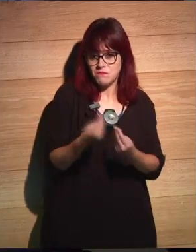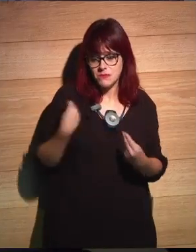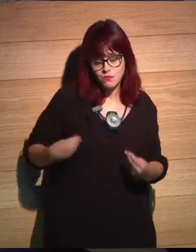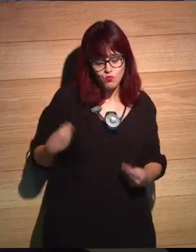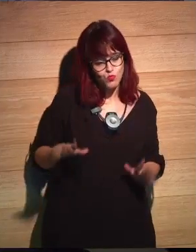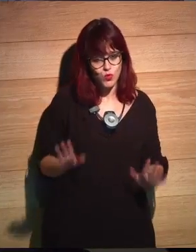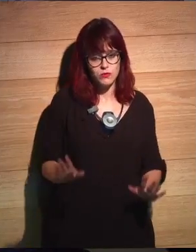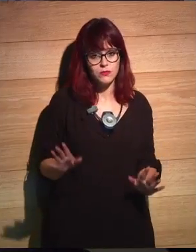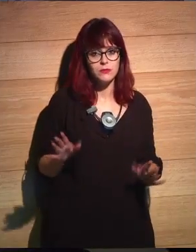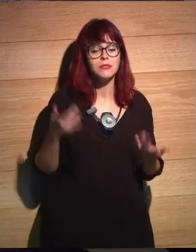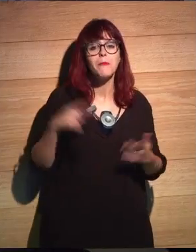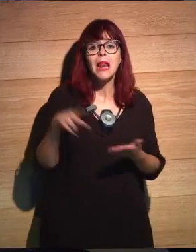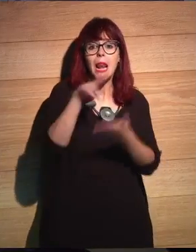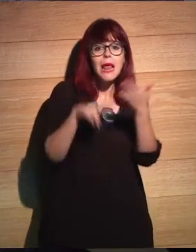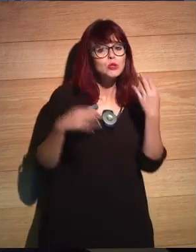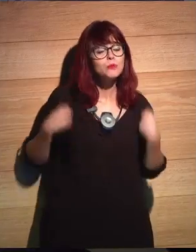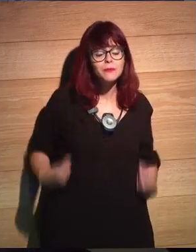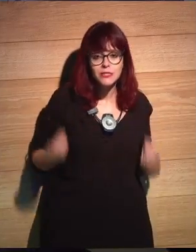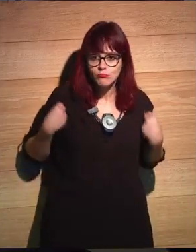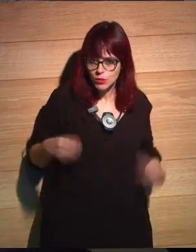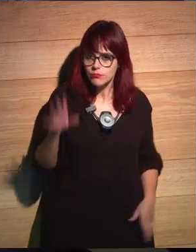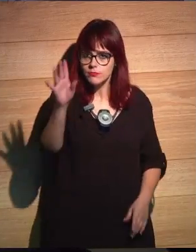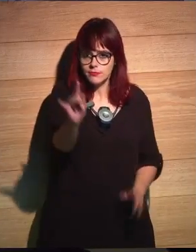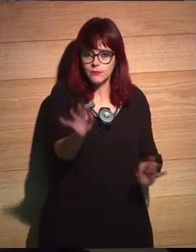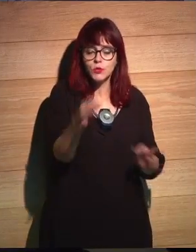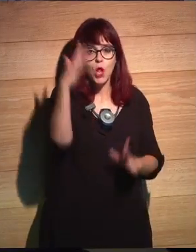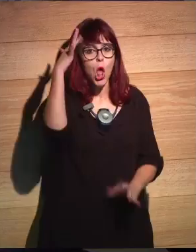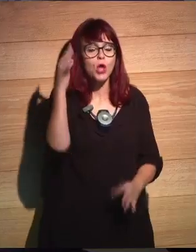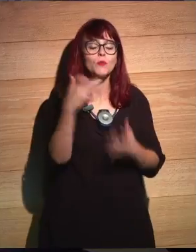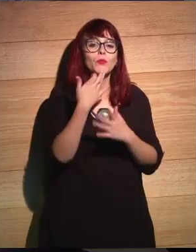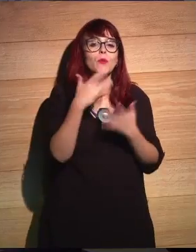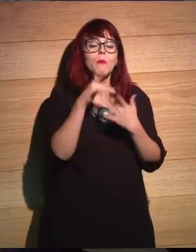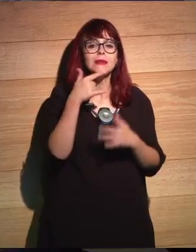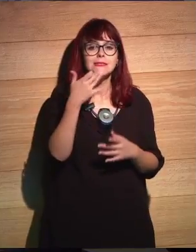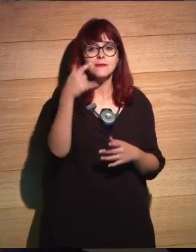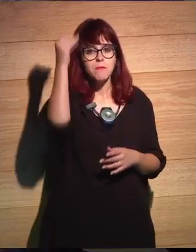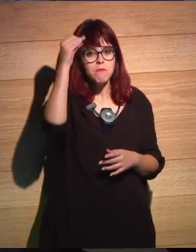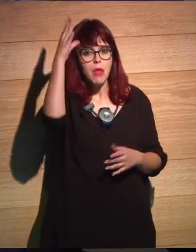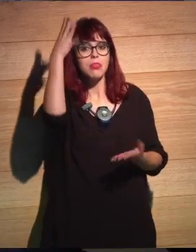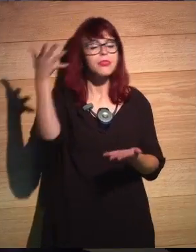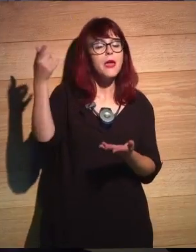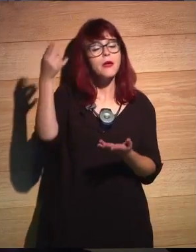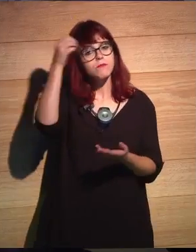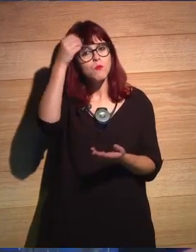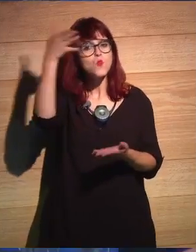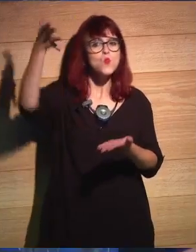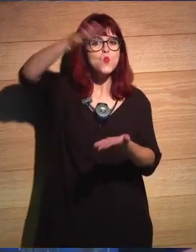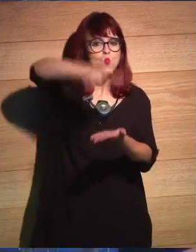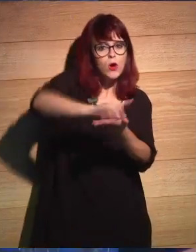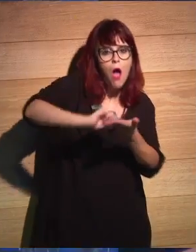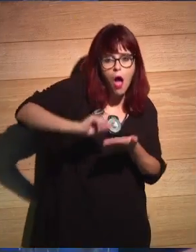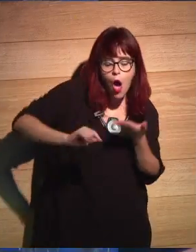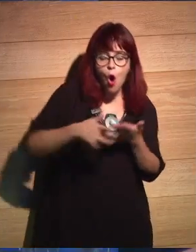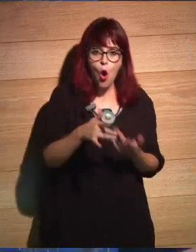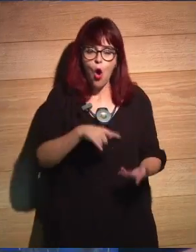things. And I think that we all read the same. So when we write from our minds and